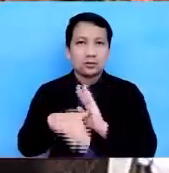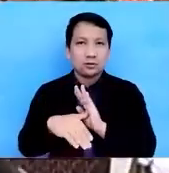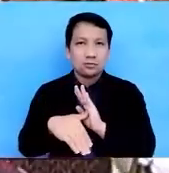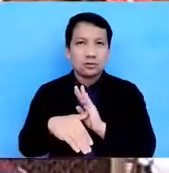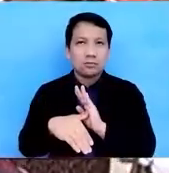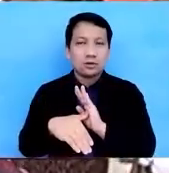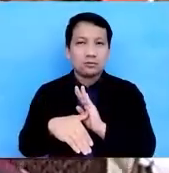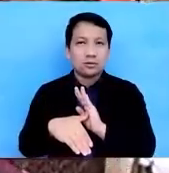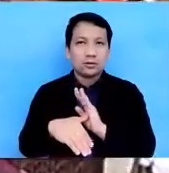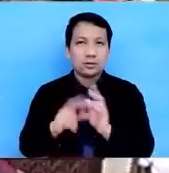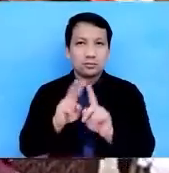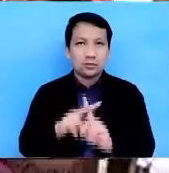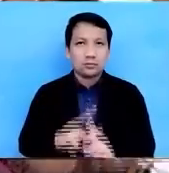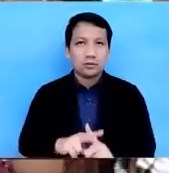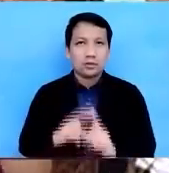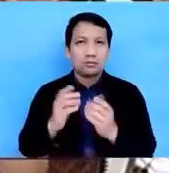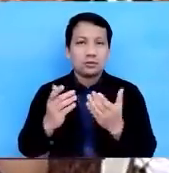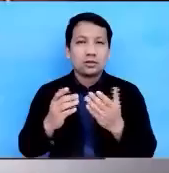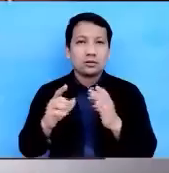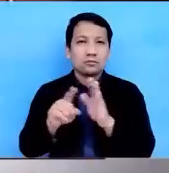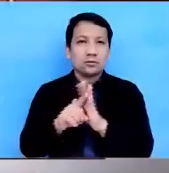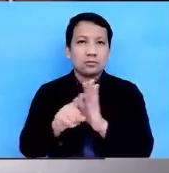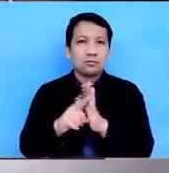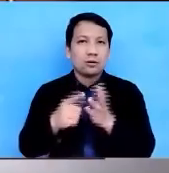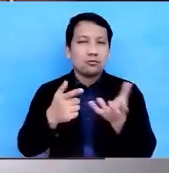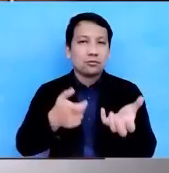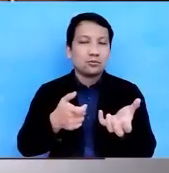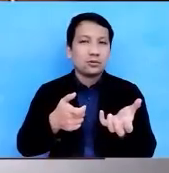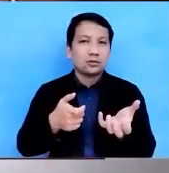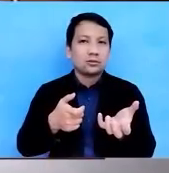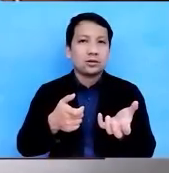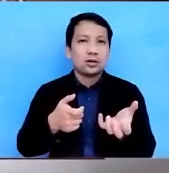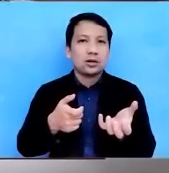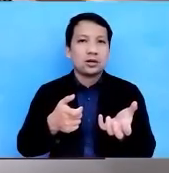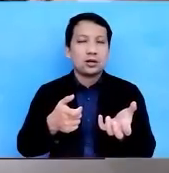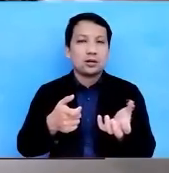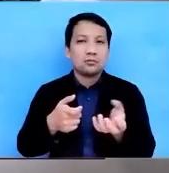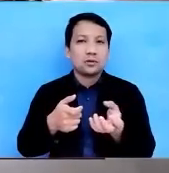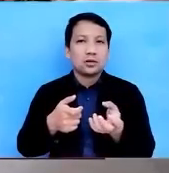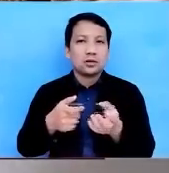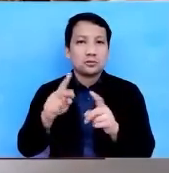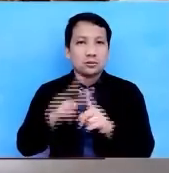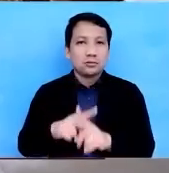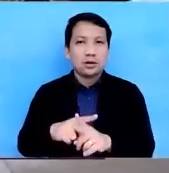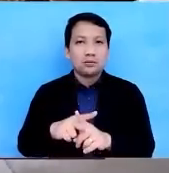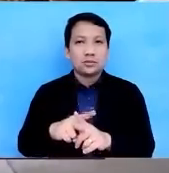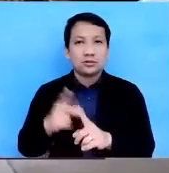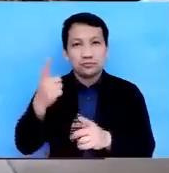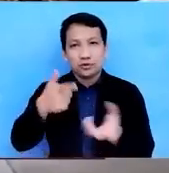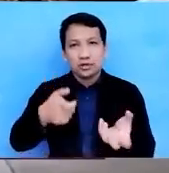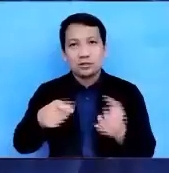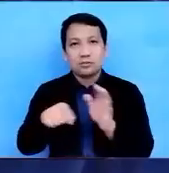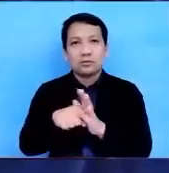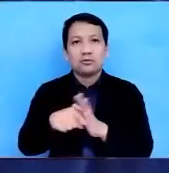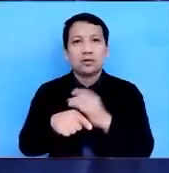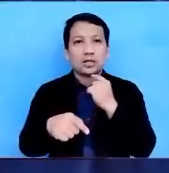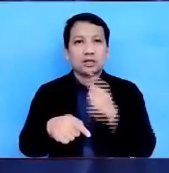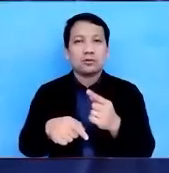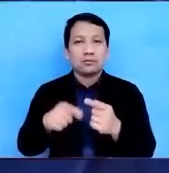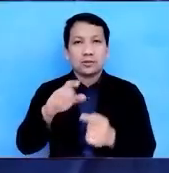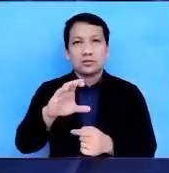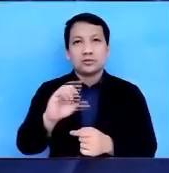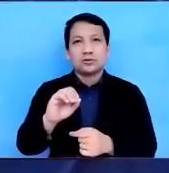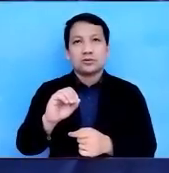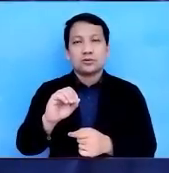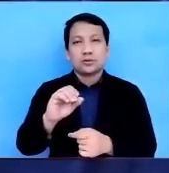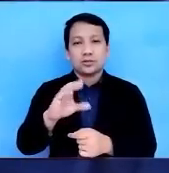ang application para sa gun ban exemption. Base sa COMELEC Resolution 10918, kailangan ng Certificate of Authority mula sa Committee